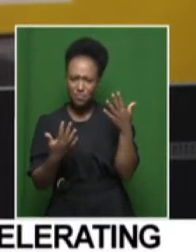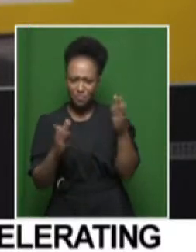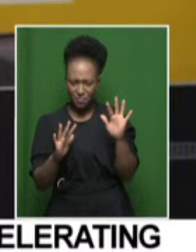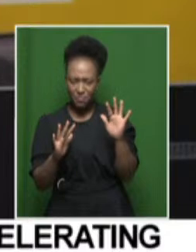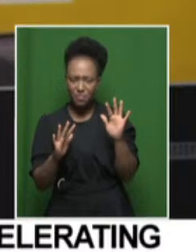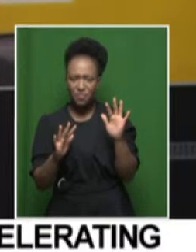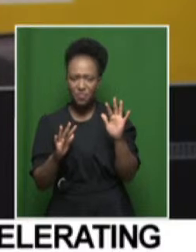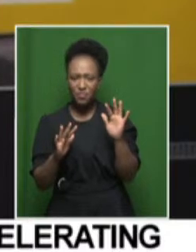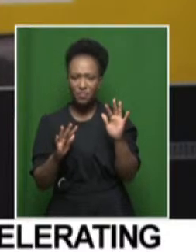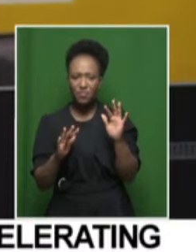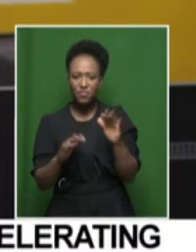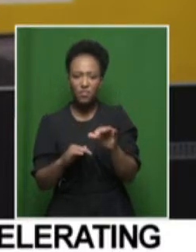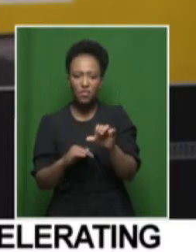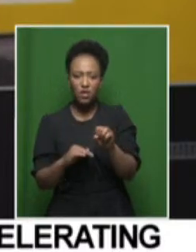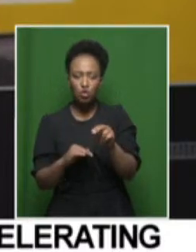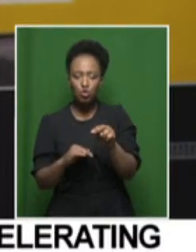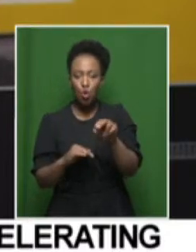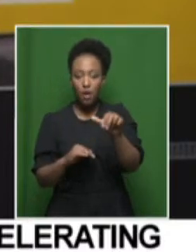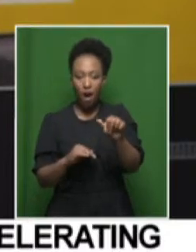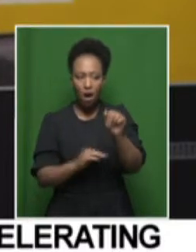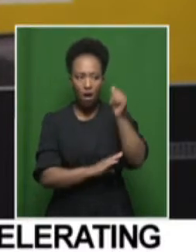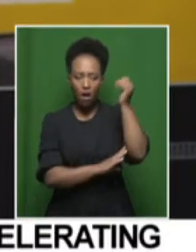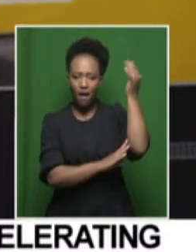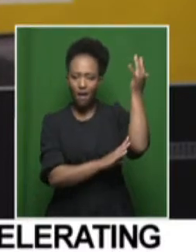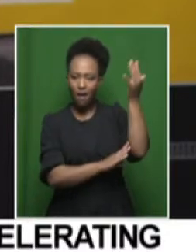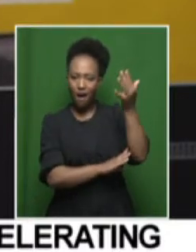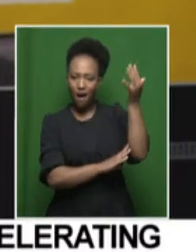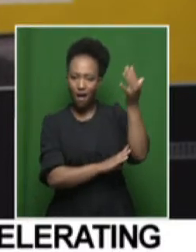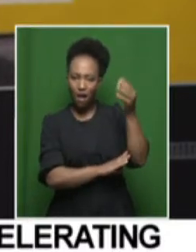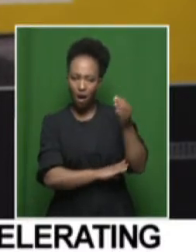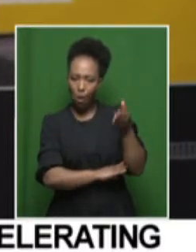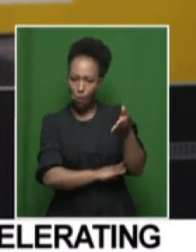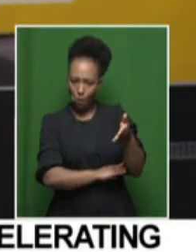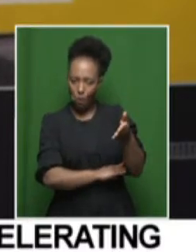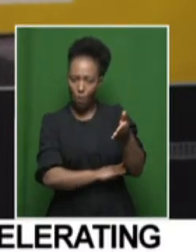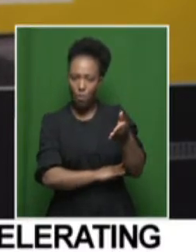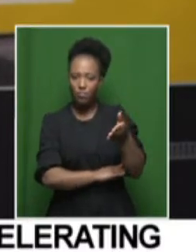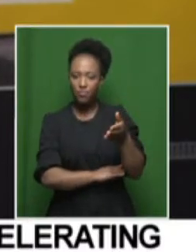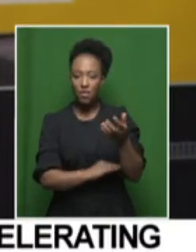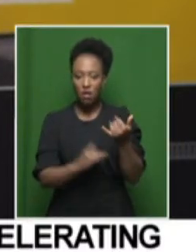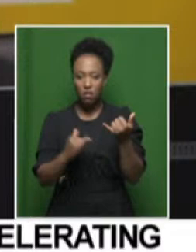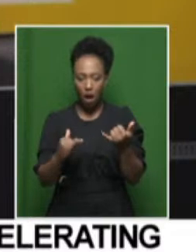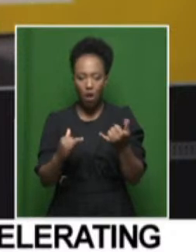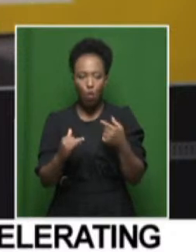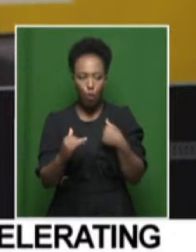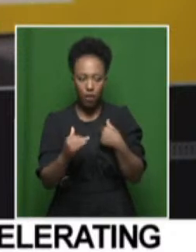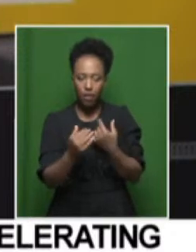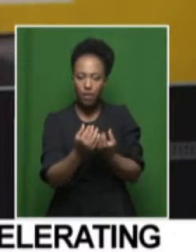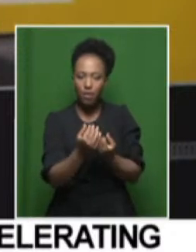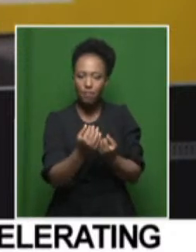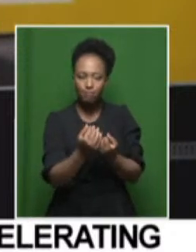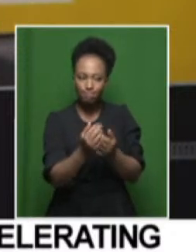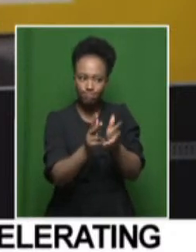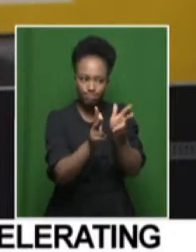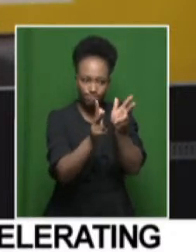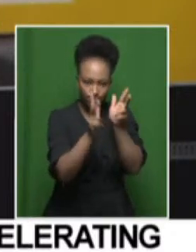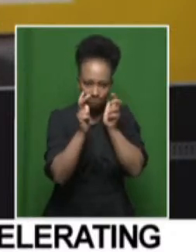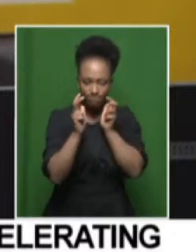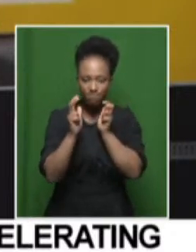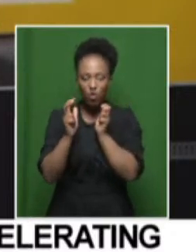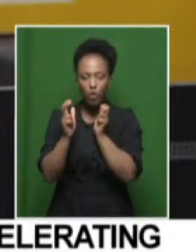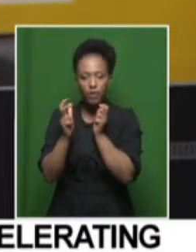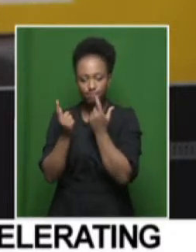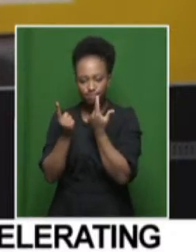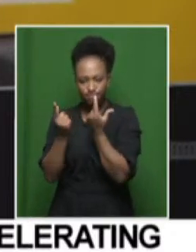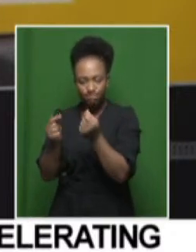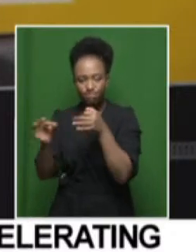came in the State of the Nation address. And we're following through on that message and giving content to